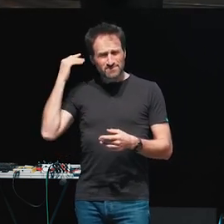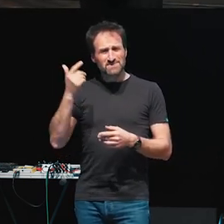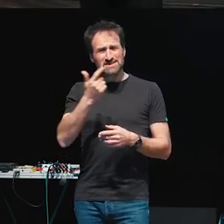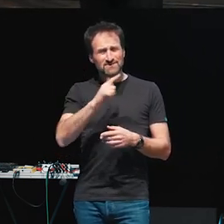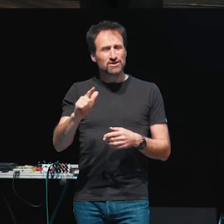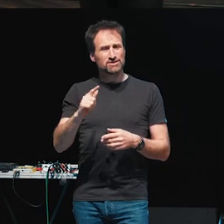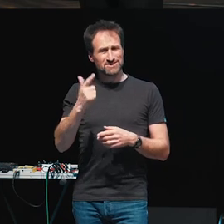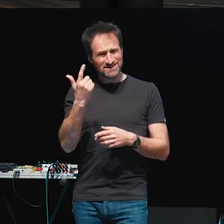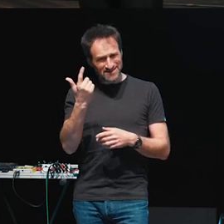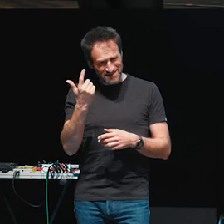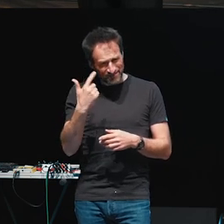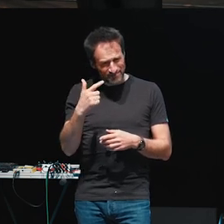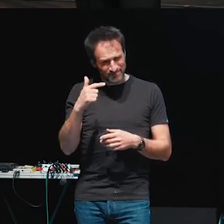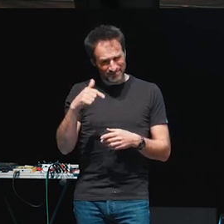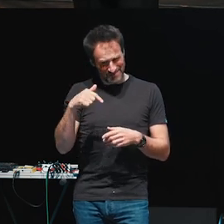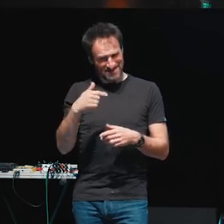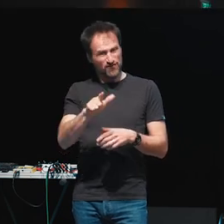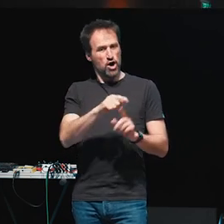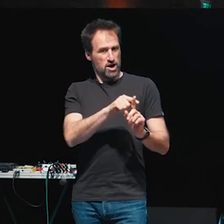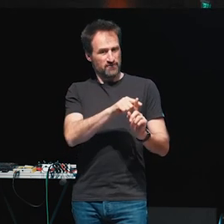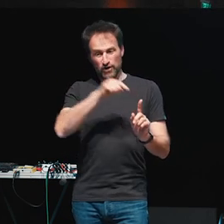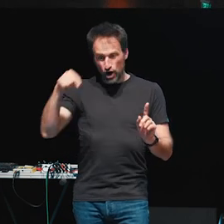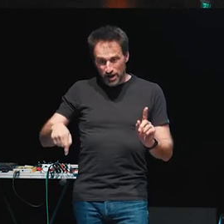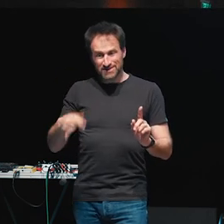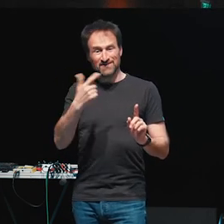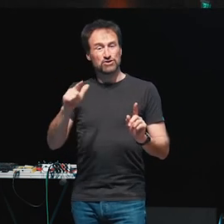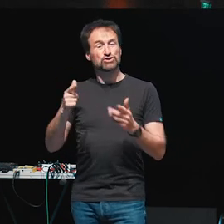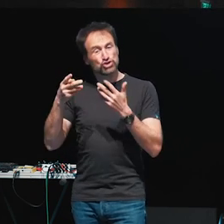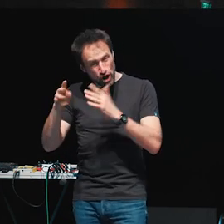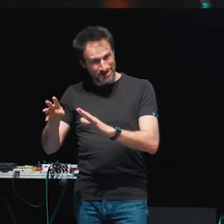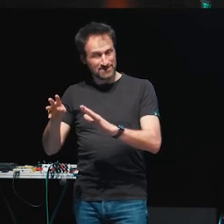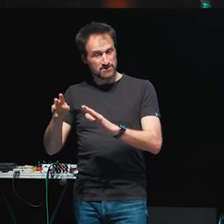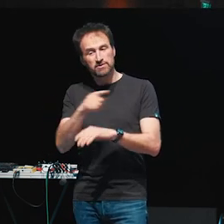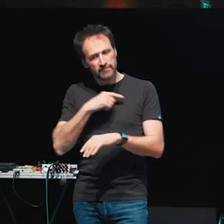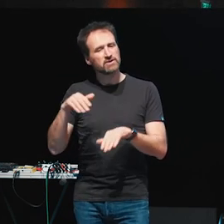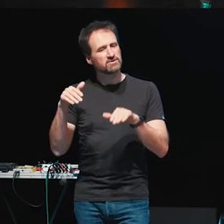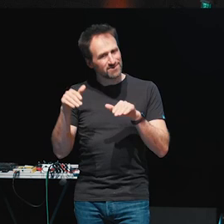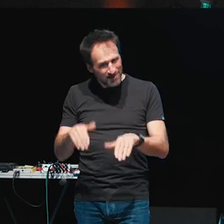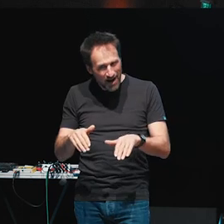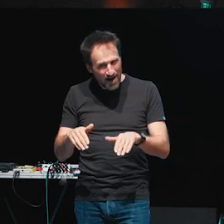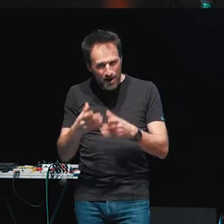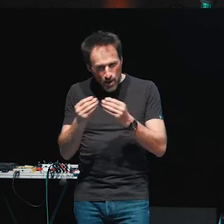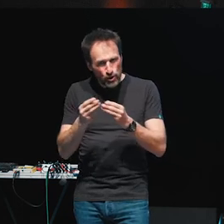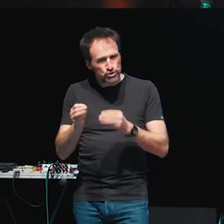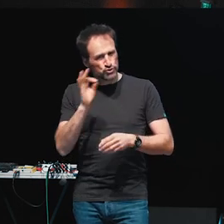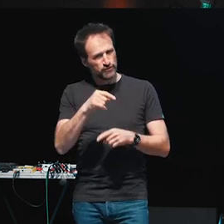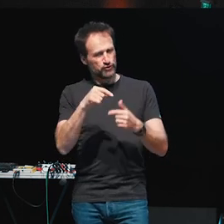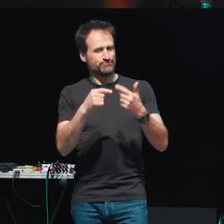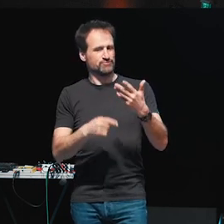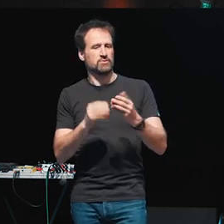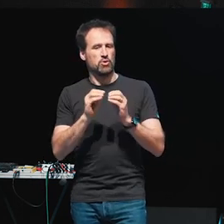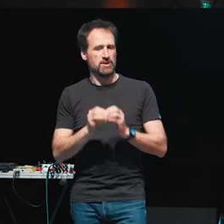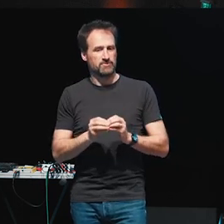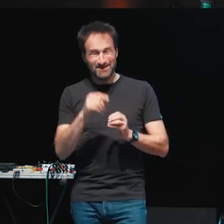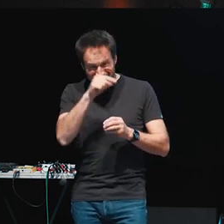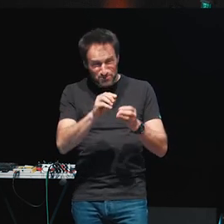are we with breakthrough solutions to these problems, right? We don't see these kind of problems